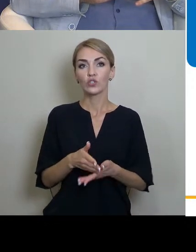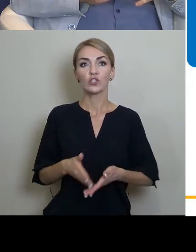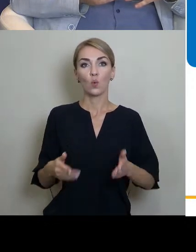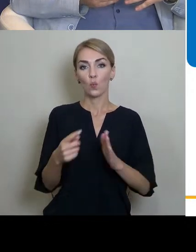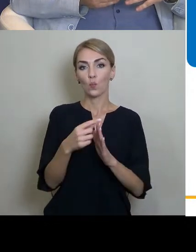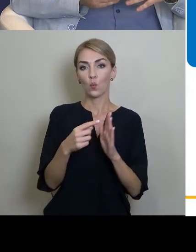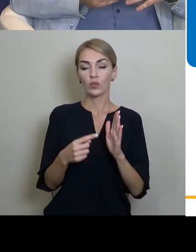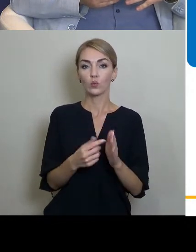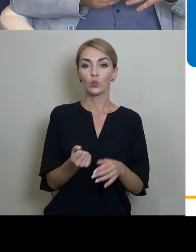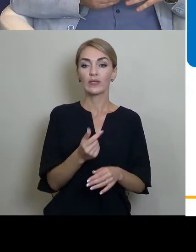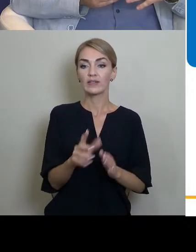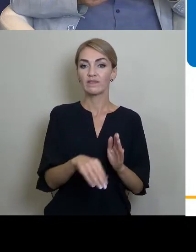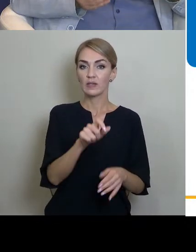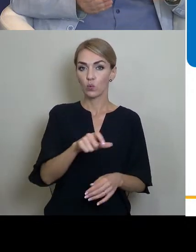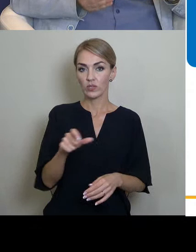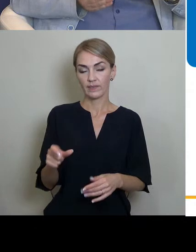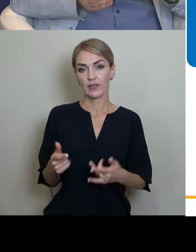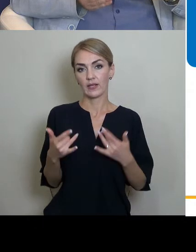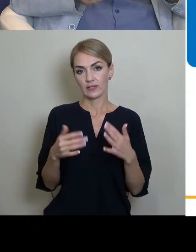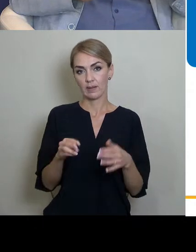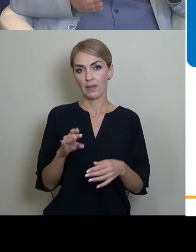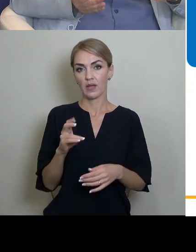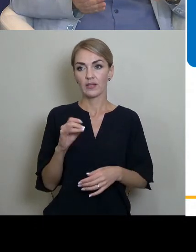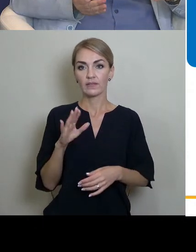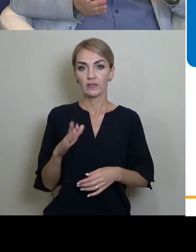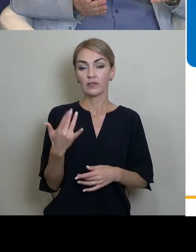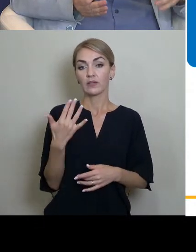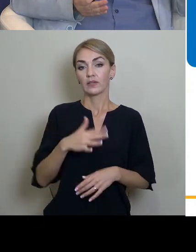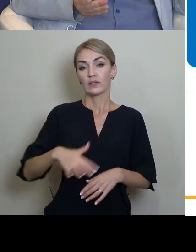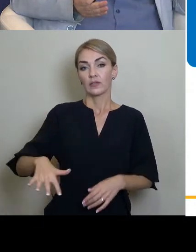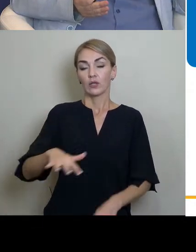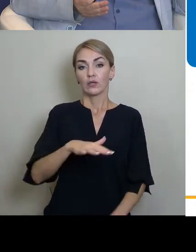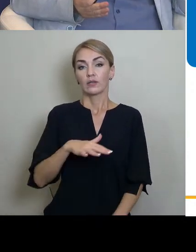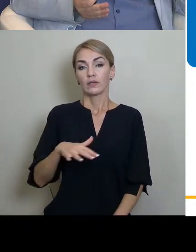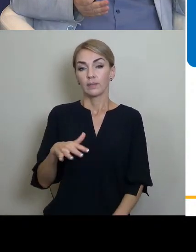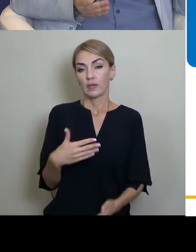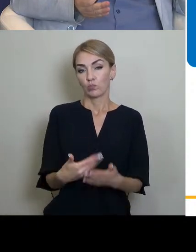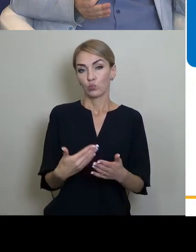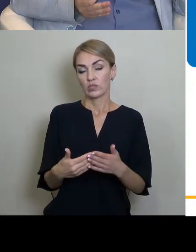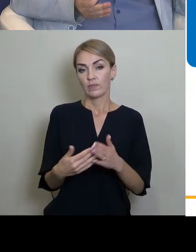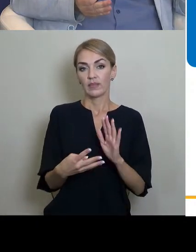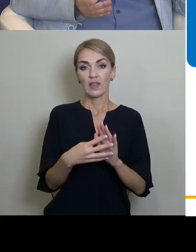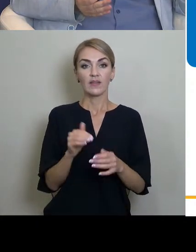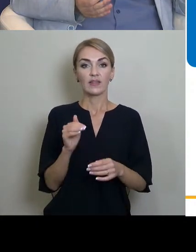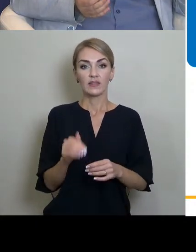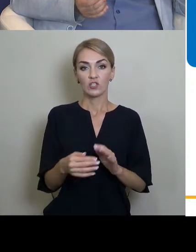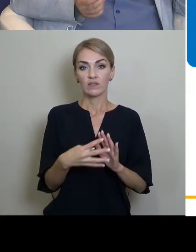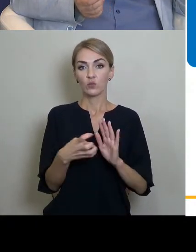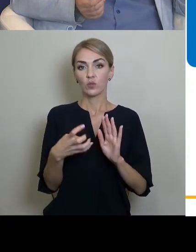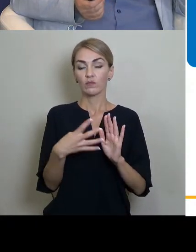by dividing the number of voters by number of mandates. If the number of voters is